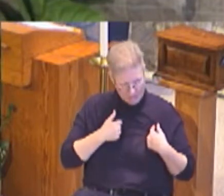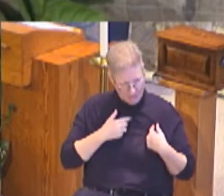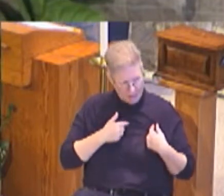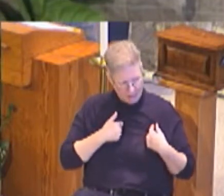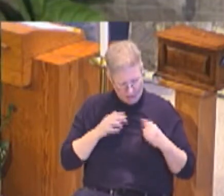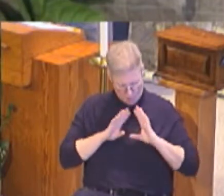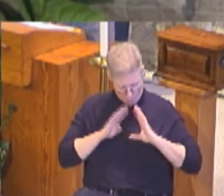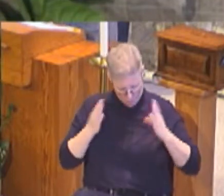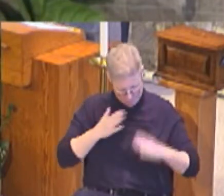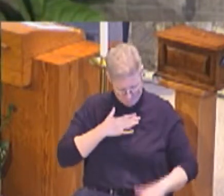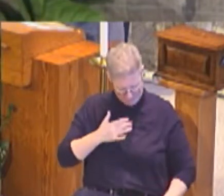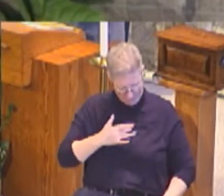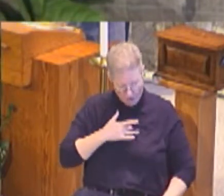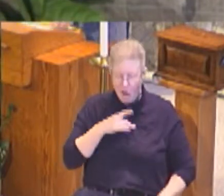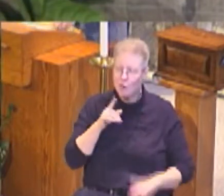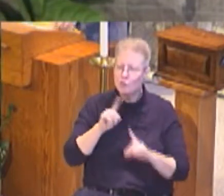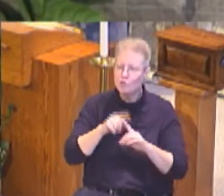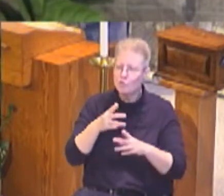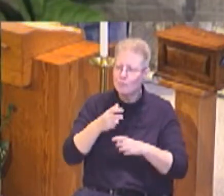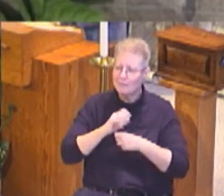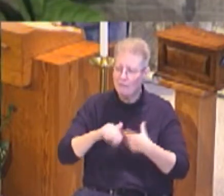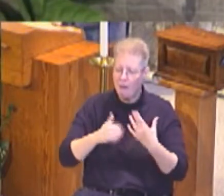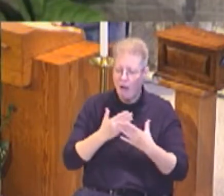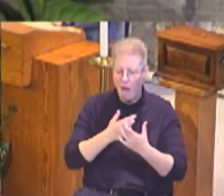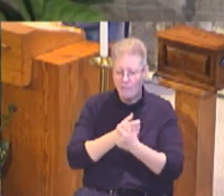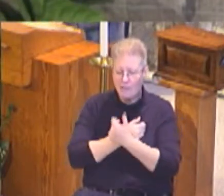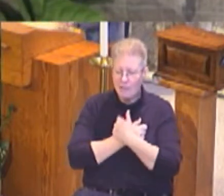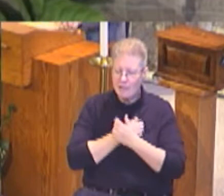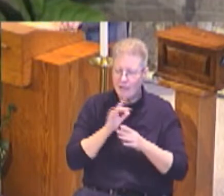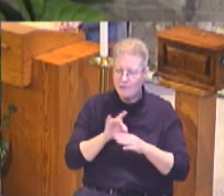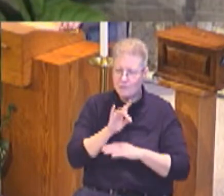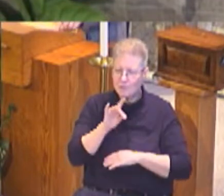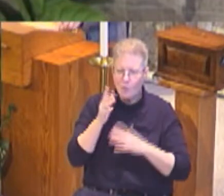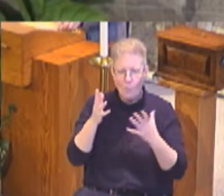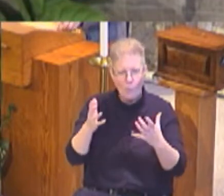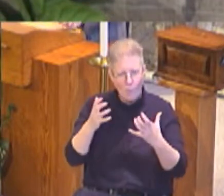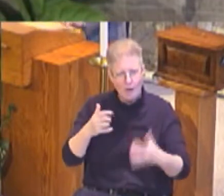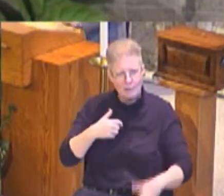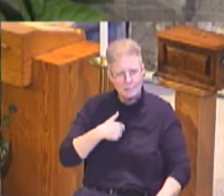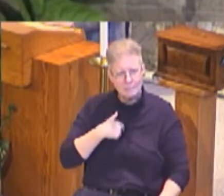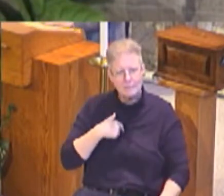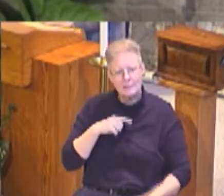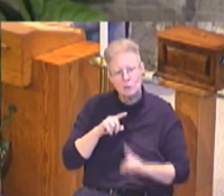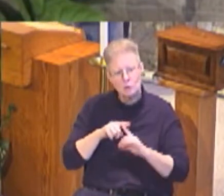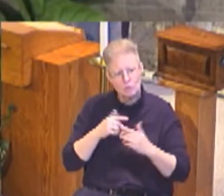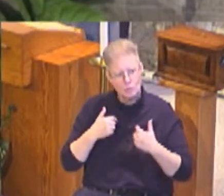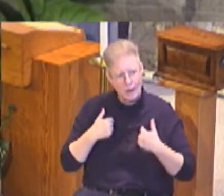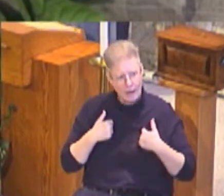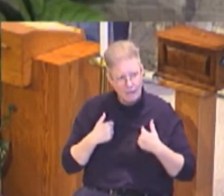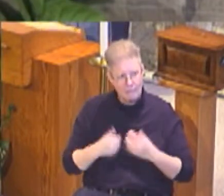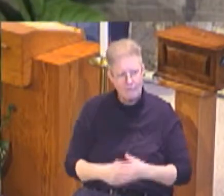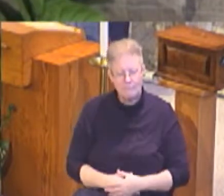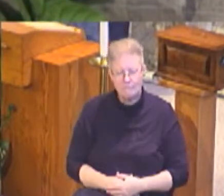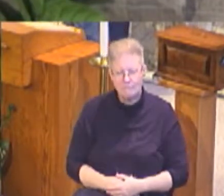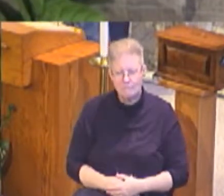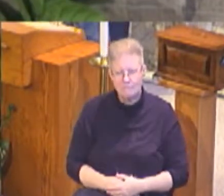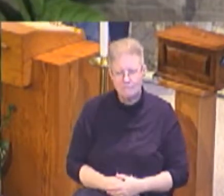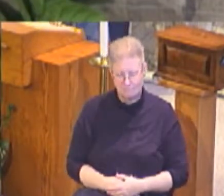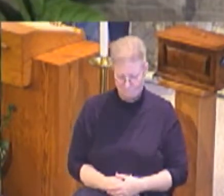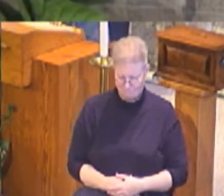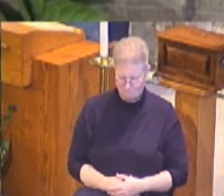to receive all the love Spirit wants me to have. So how do we